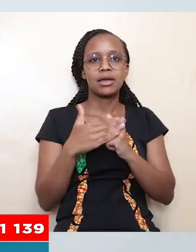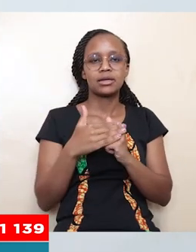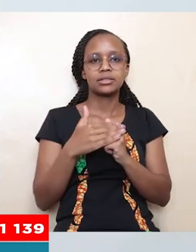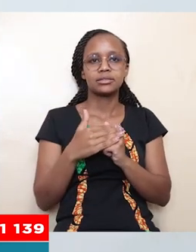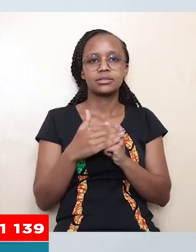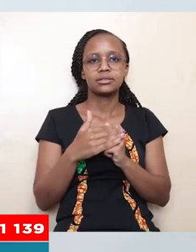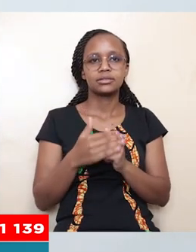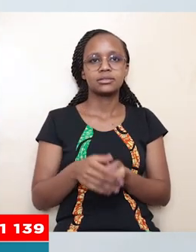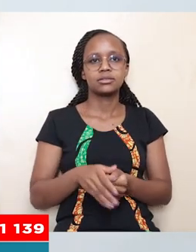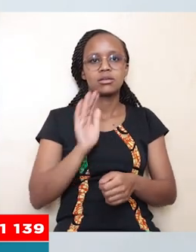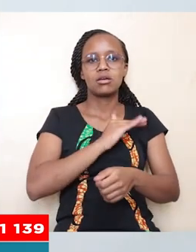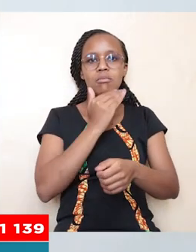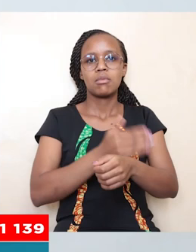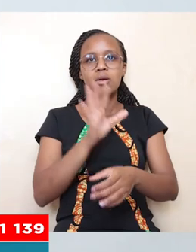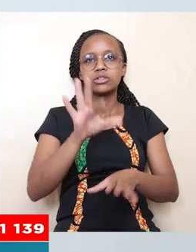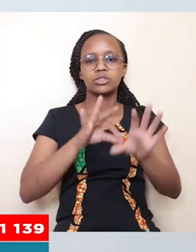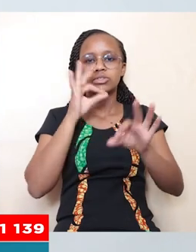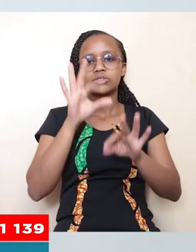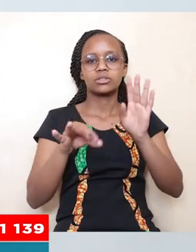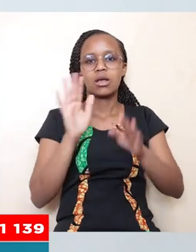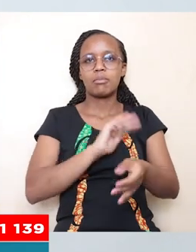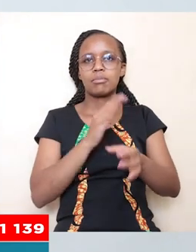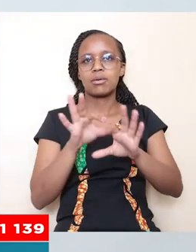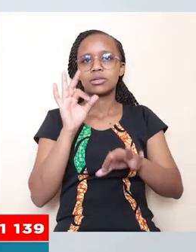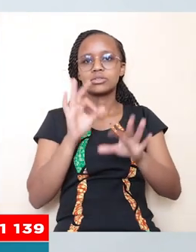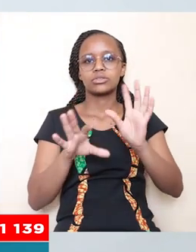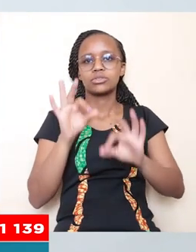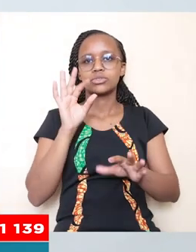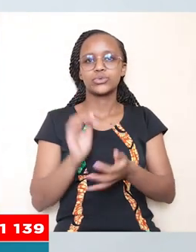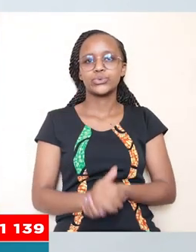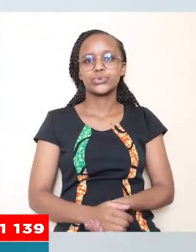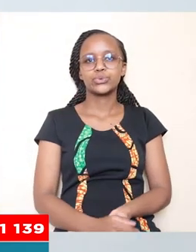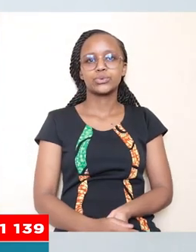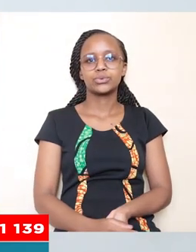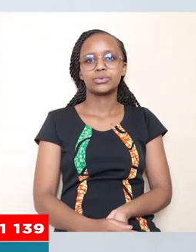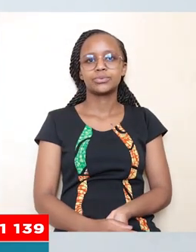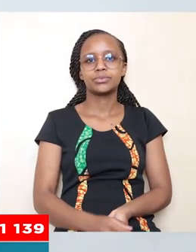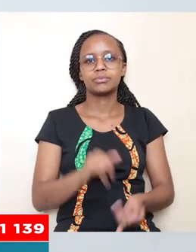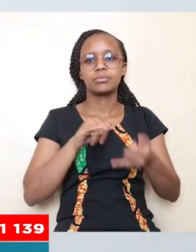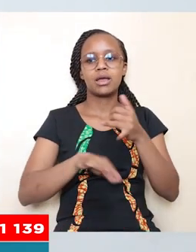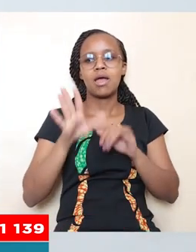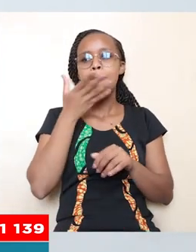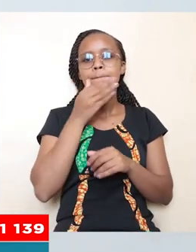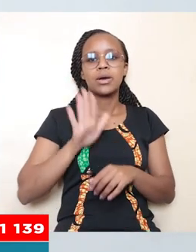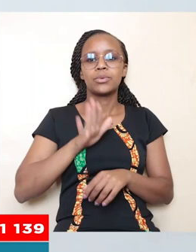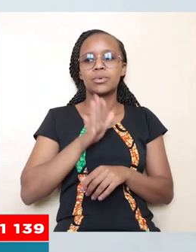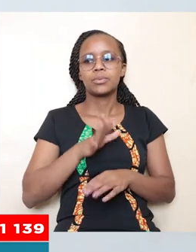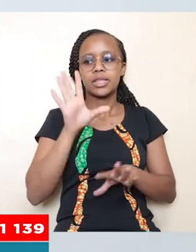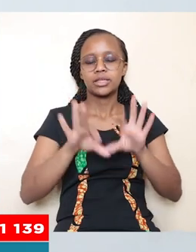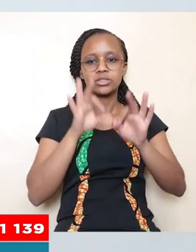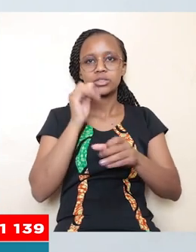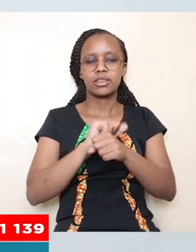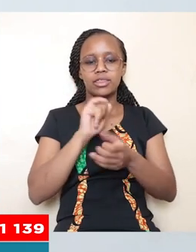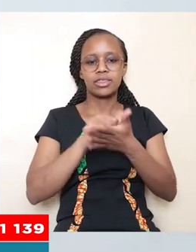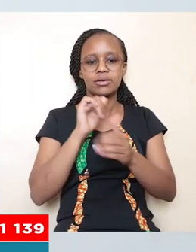the power. Power of choices. Power of choices. Dear married men and women, the choices